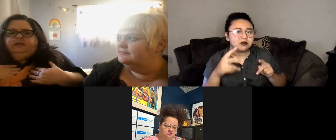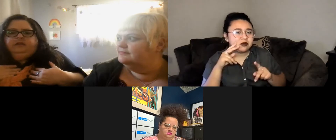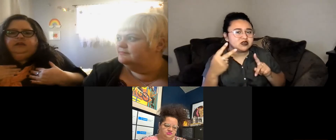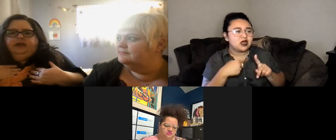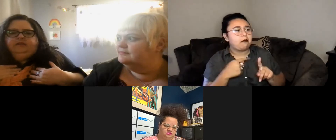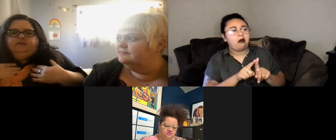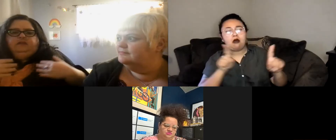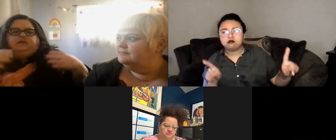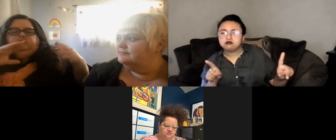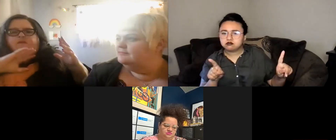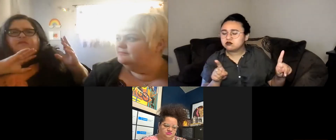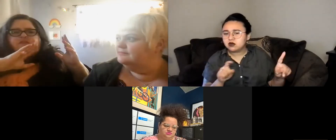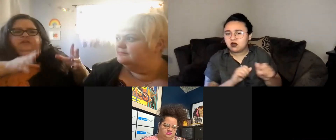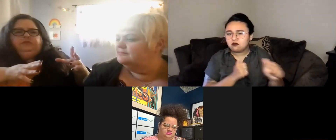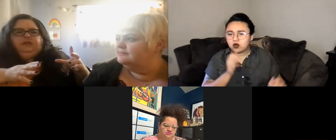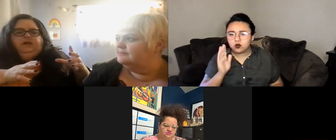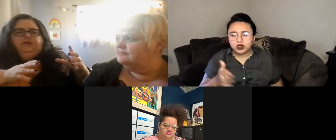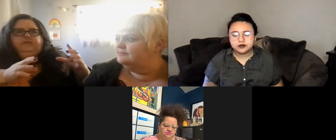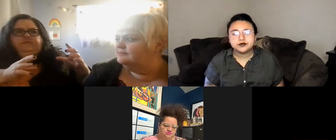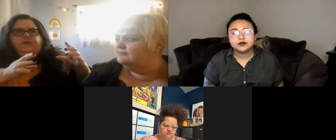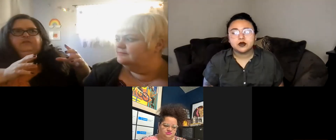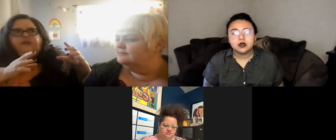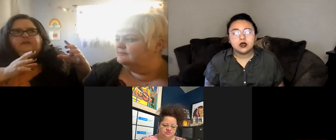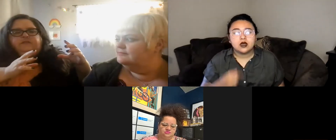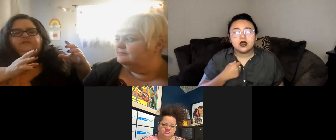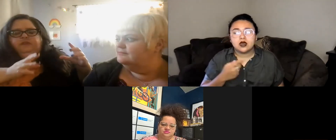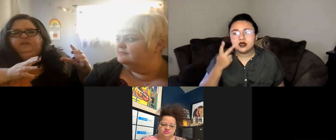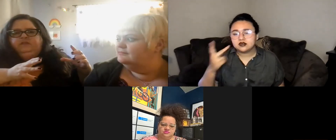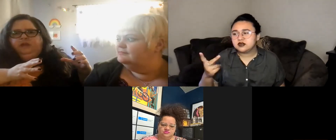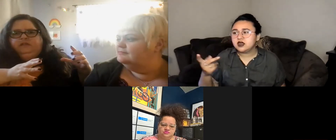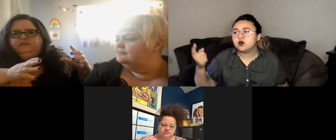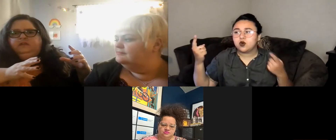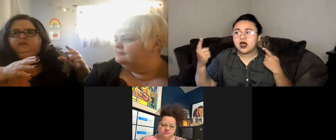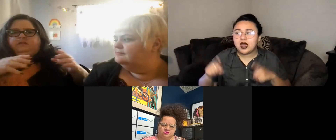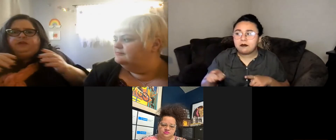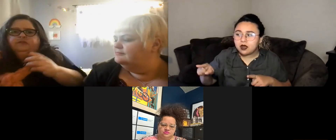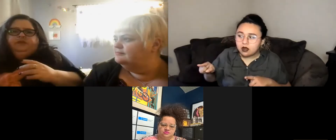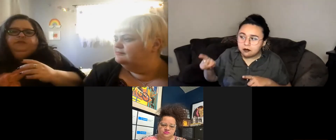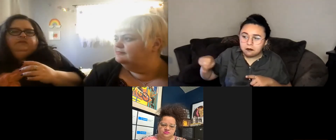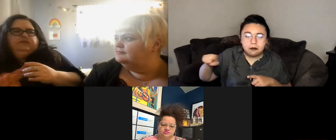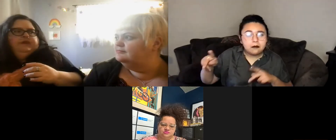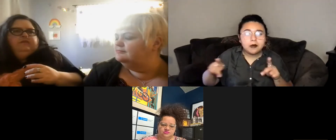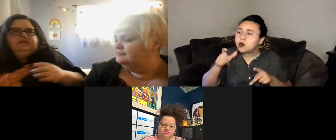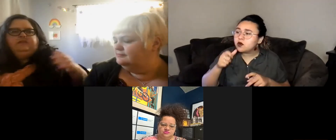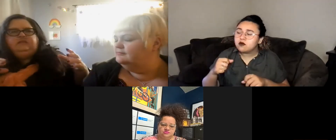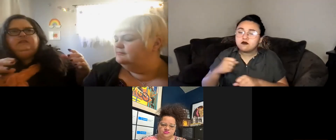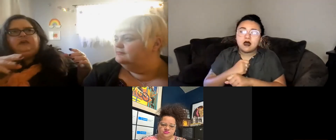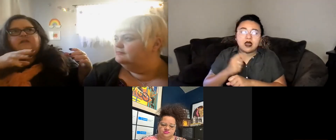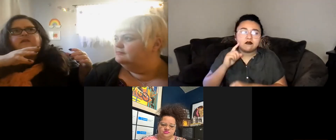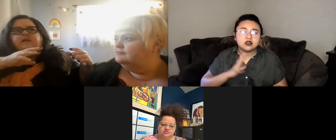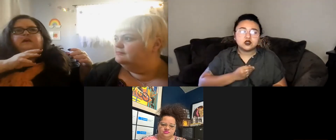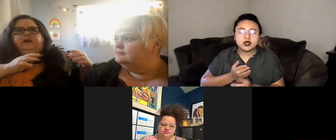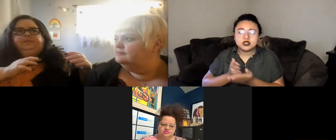back at the trajectory of folks fighting for trans rights compared to folks fighting for fat rights, I see